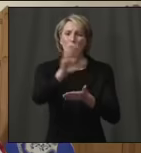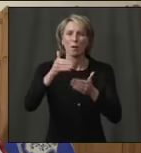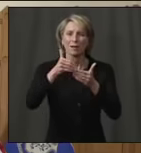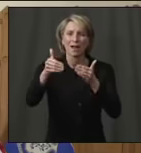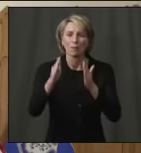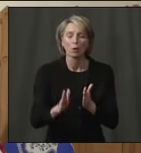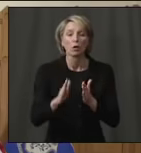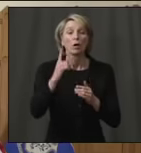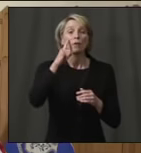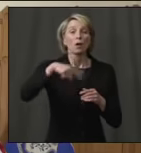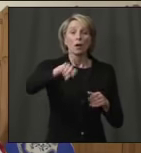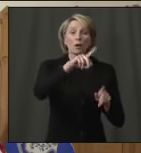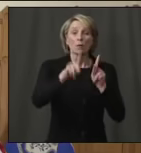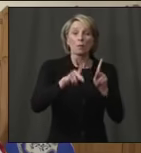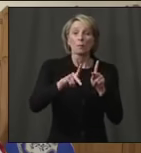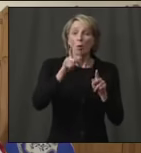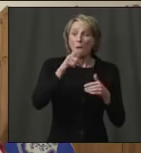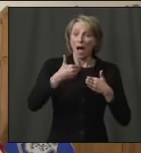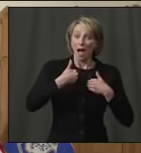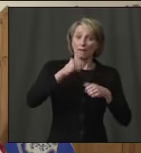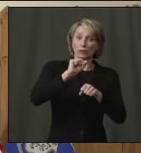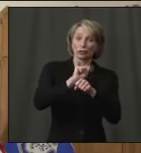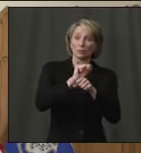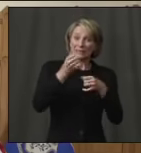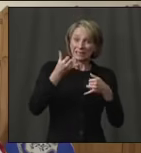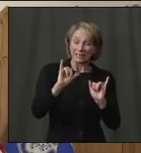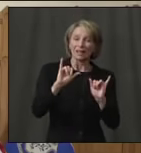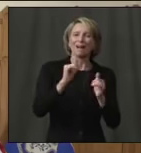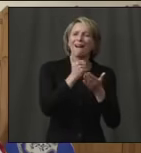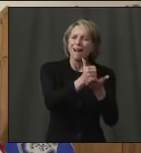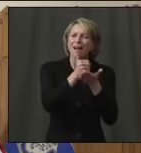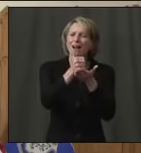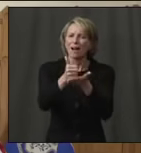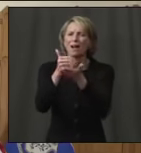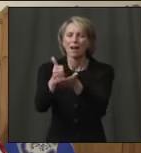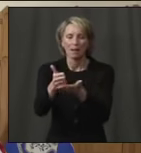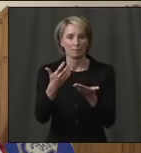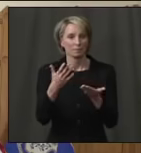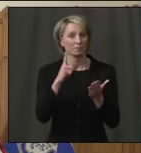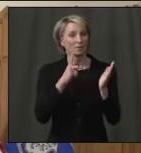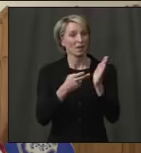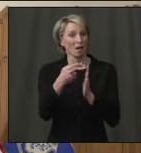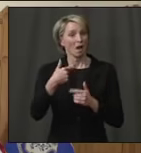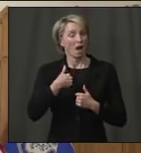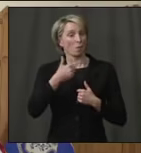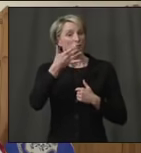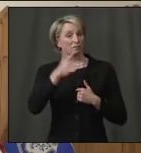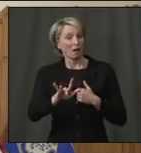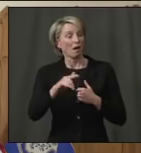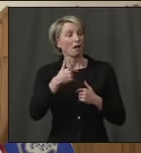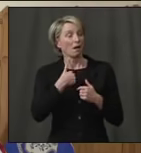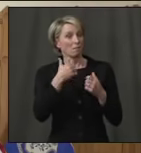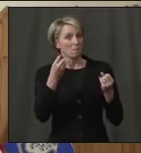out and helping with the virus, because I had a lot of support and it was very difficult.